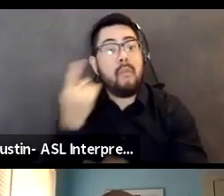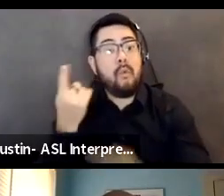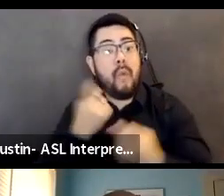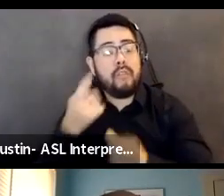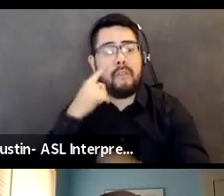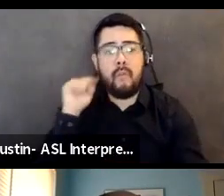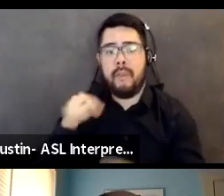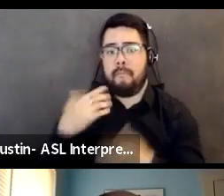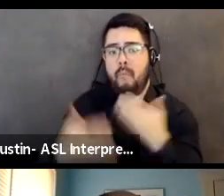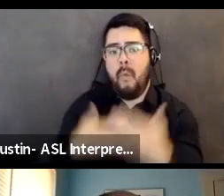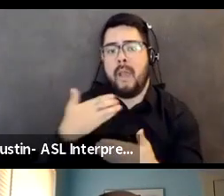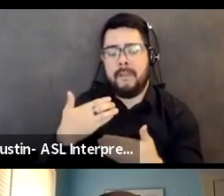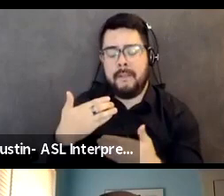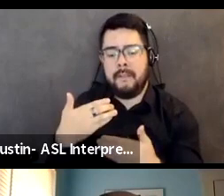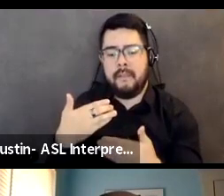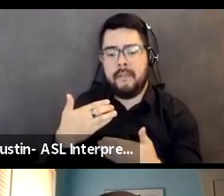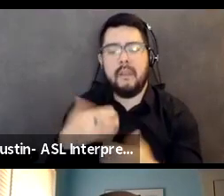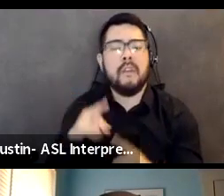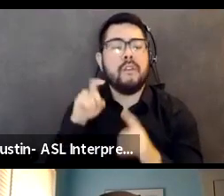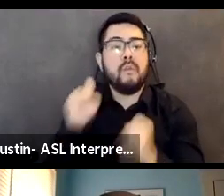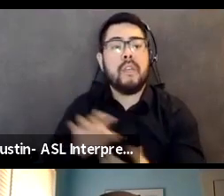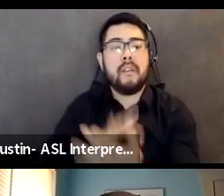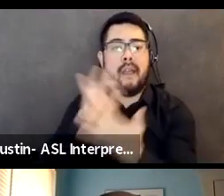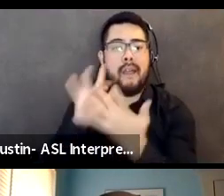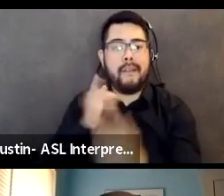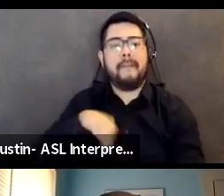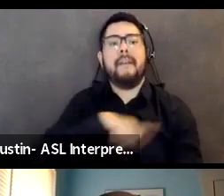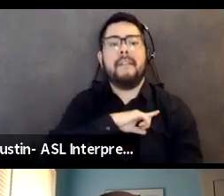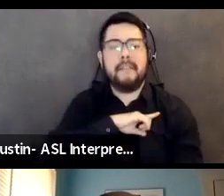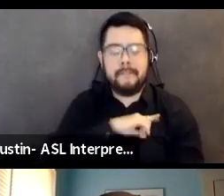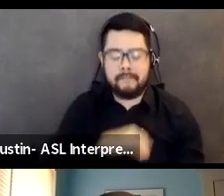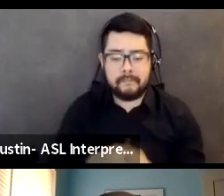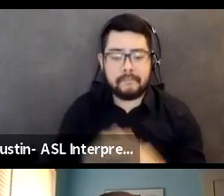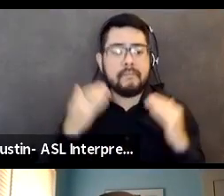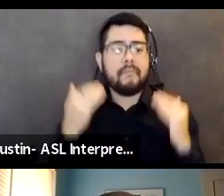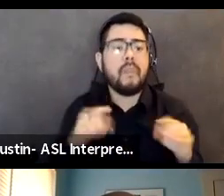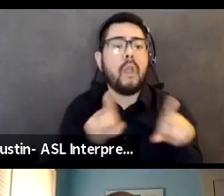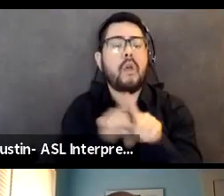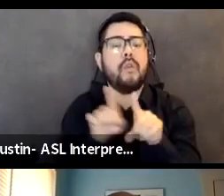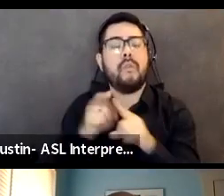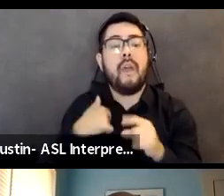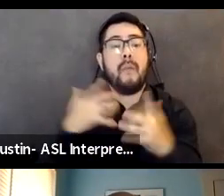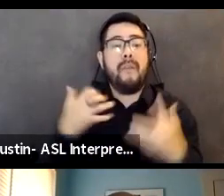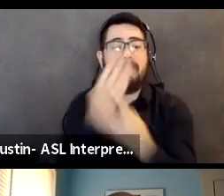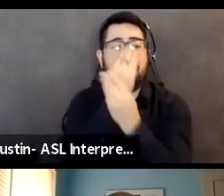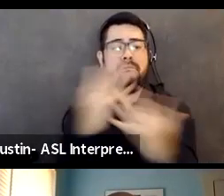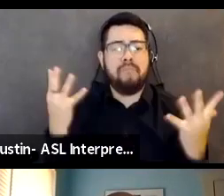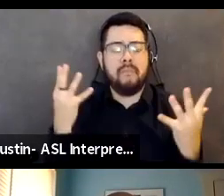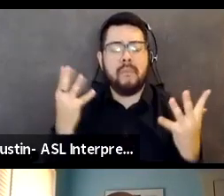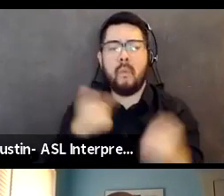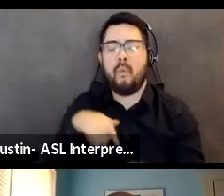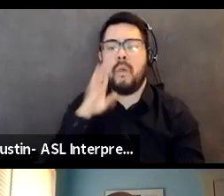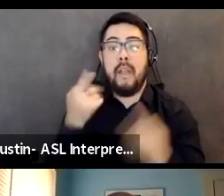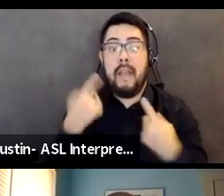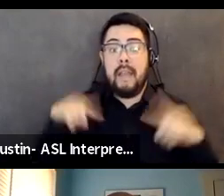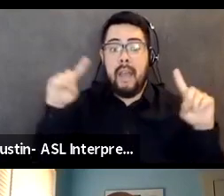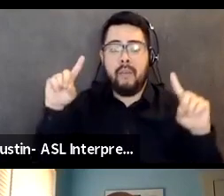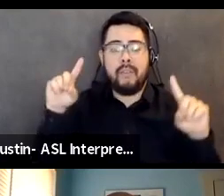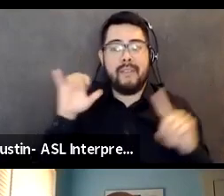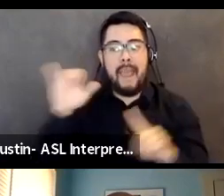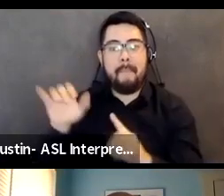this process you can contact us i would also like to note for the record that we will announce if the board